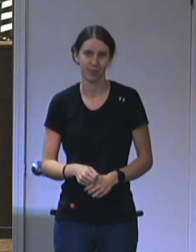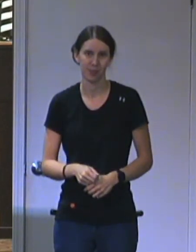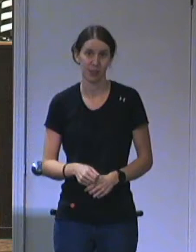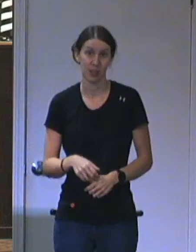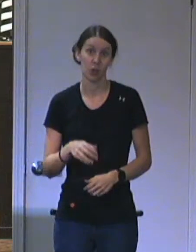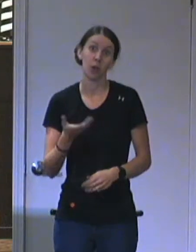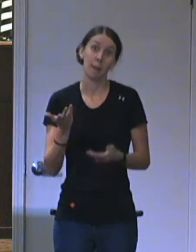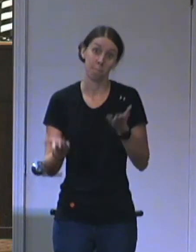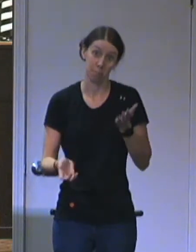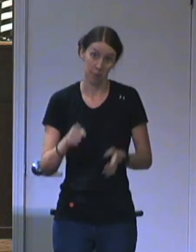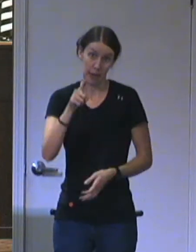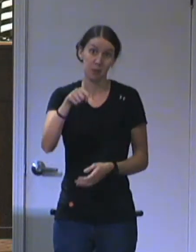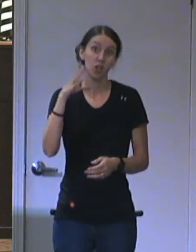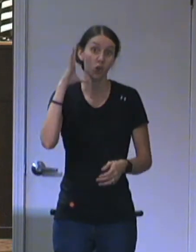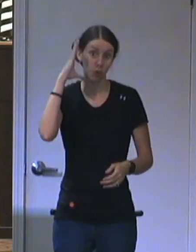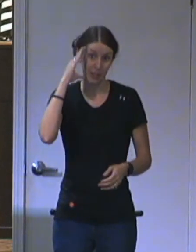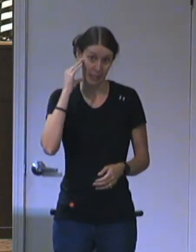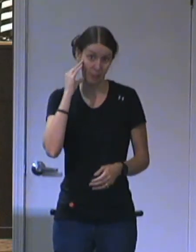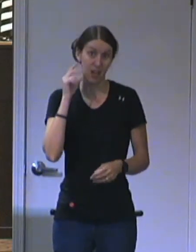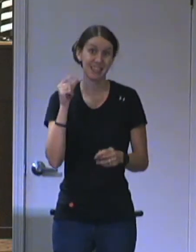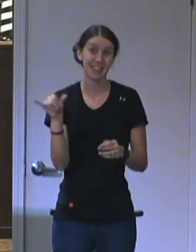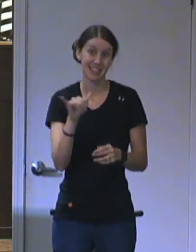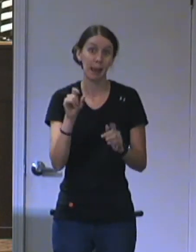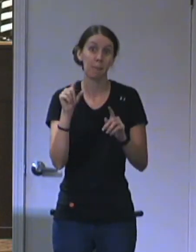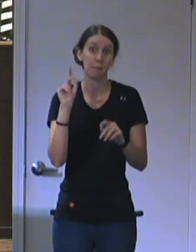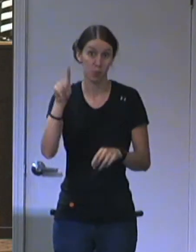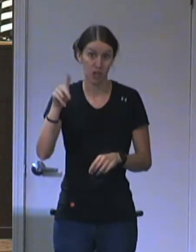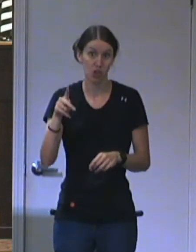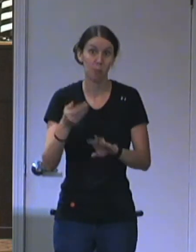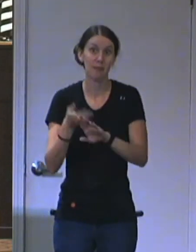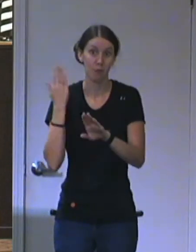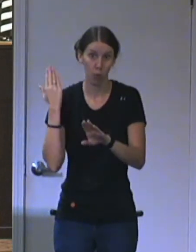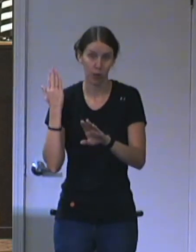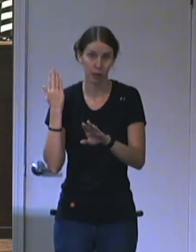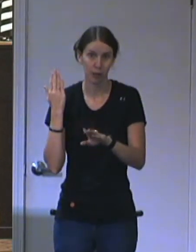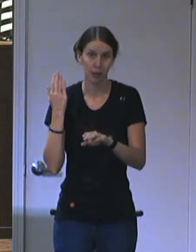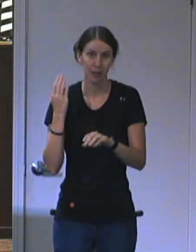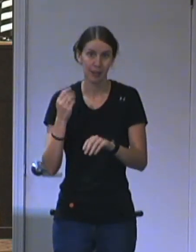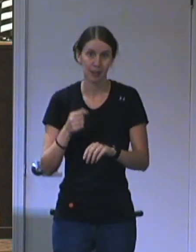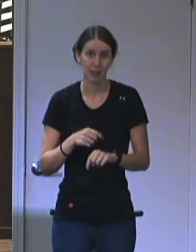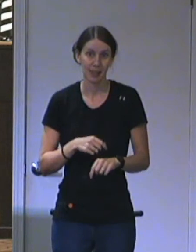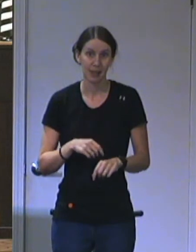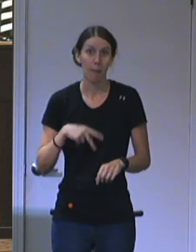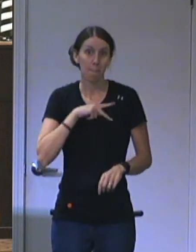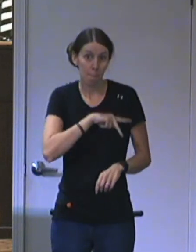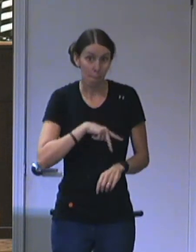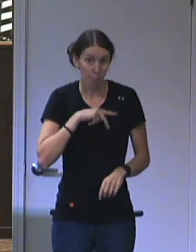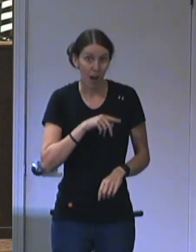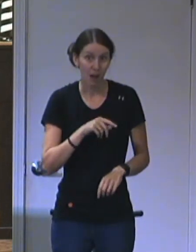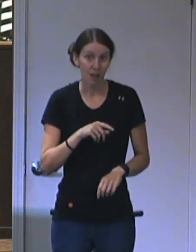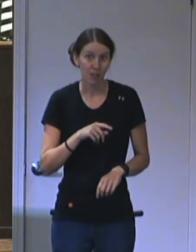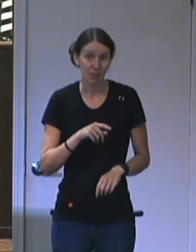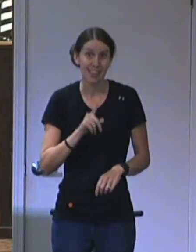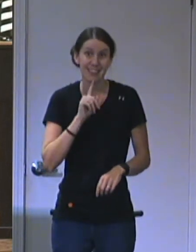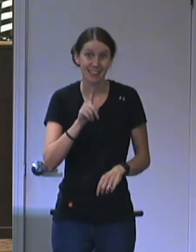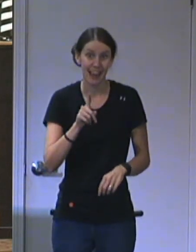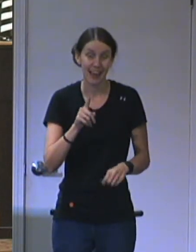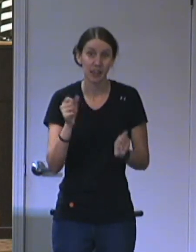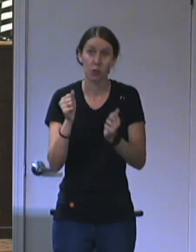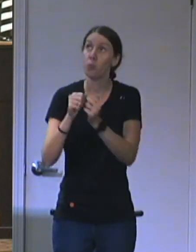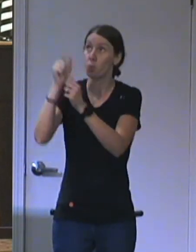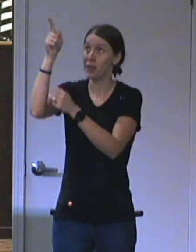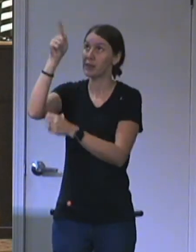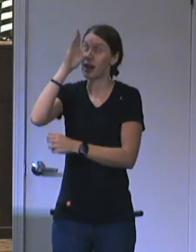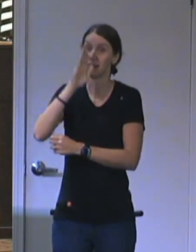haven't, but even if you have, the Apostle Paul, by the inspiration of the Holy Spirit,